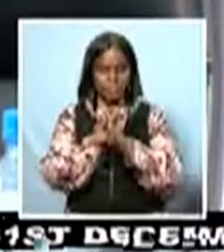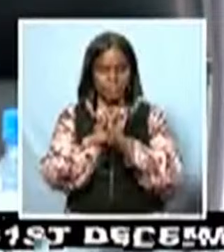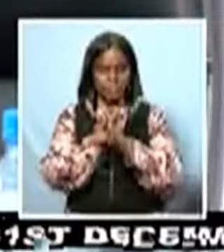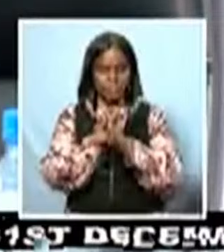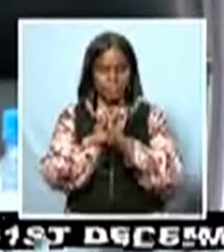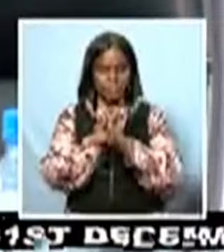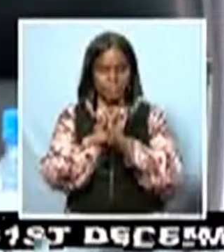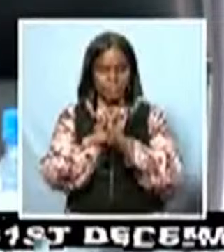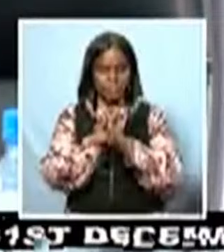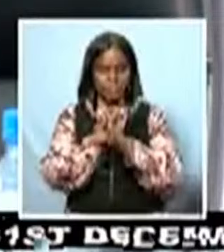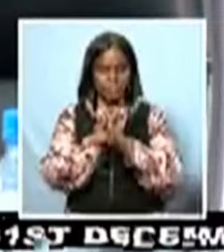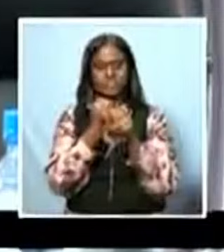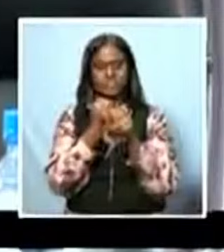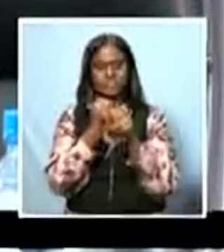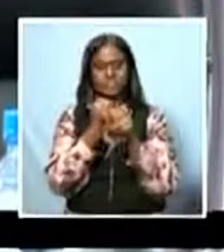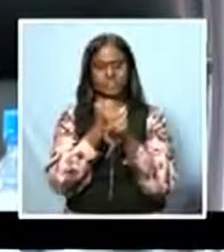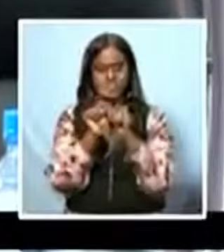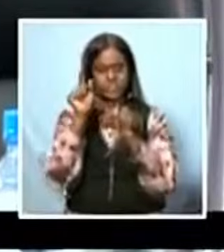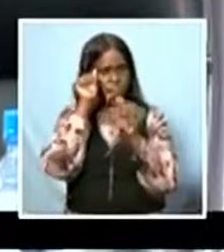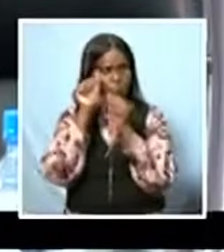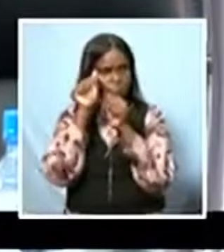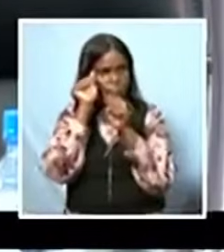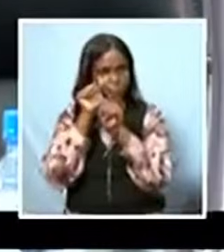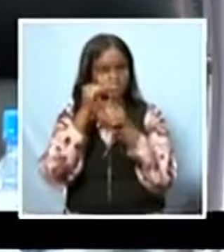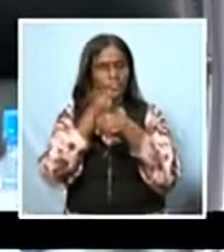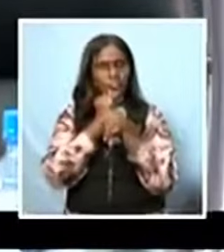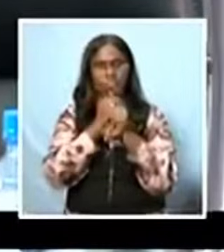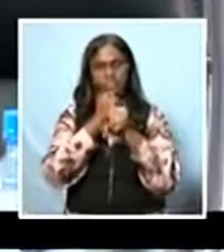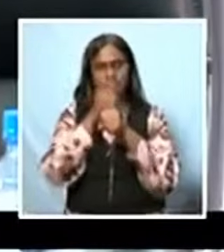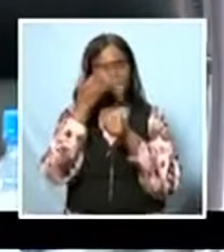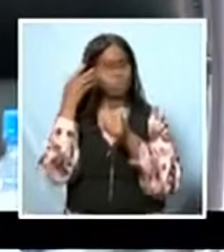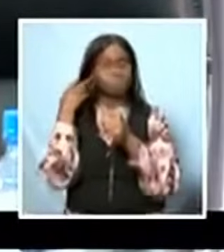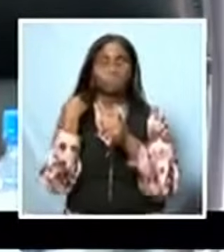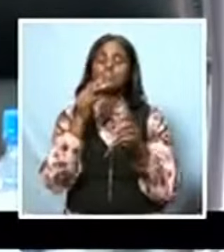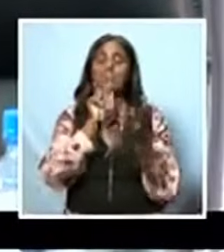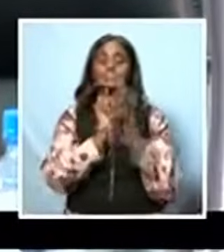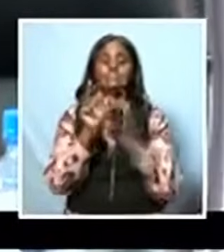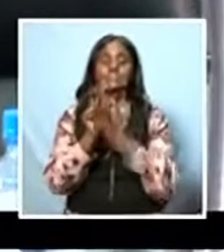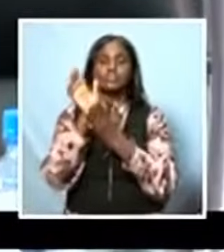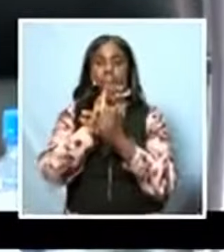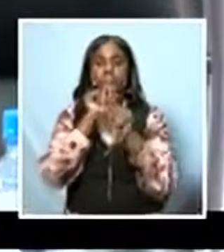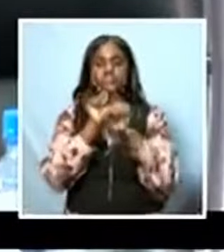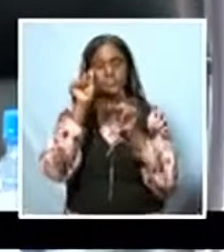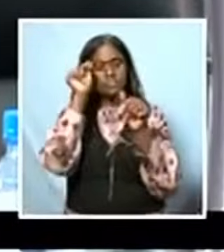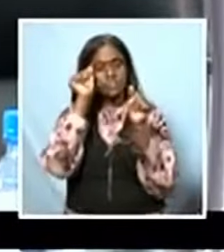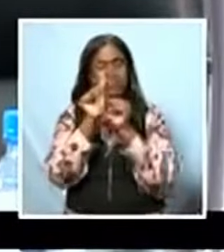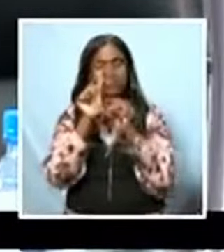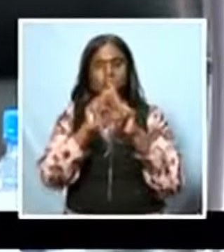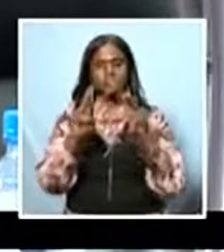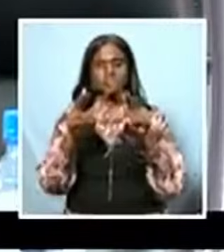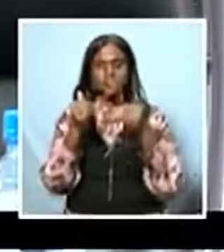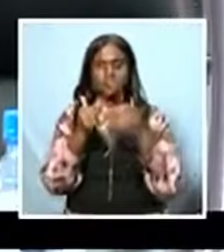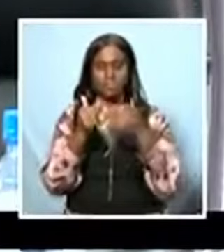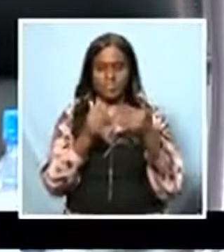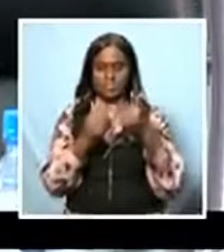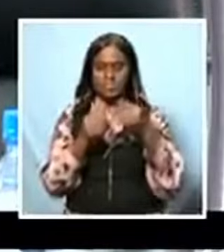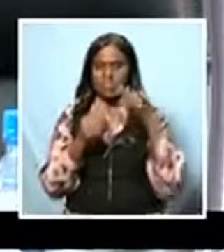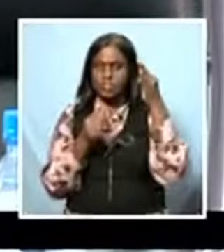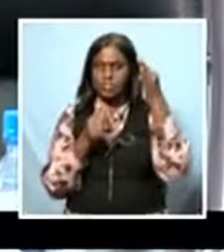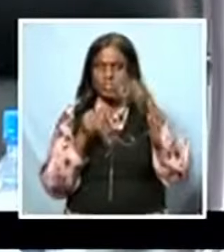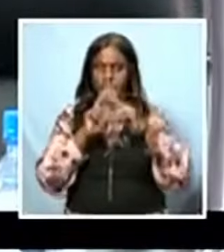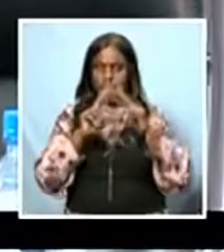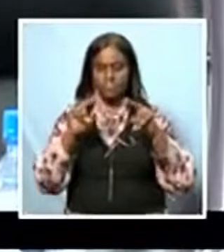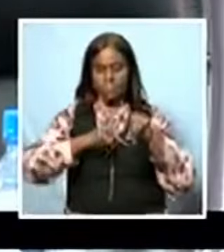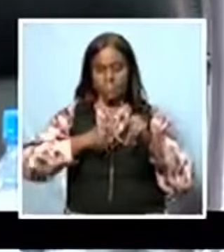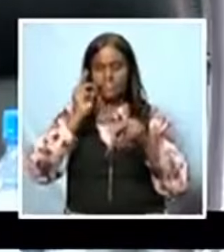done, and agreements have been signed and agreed, Chair. So going forward, Chair, we shall